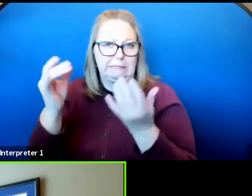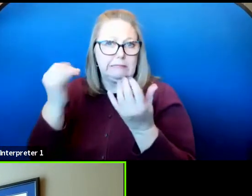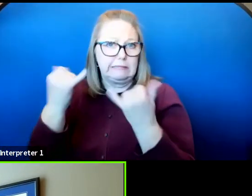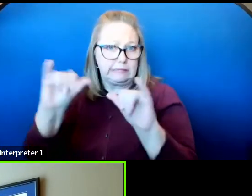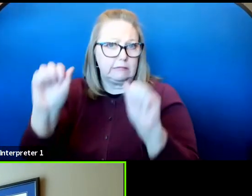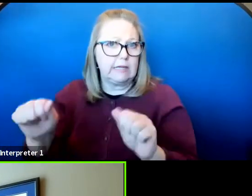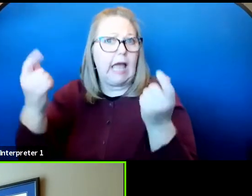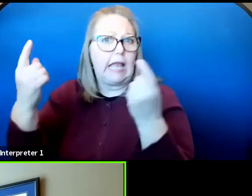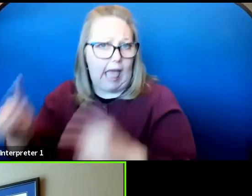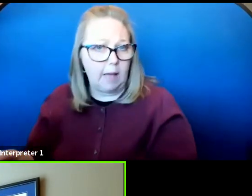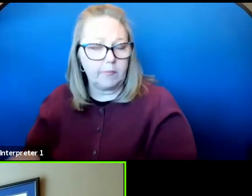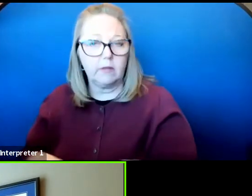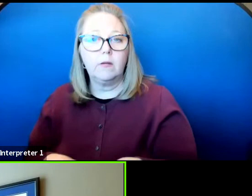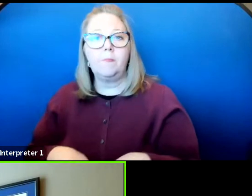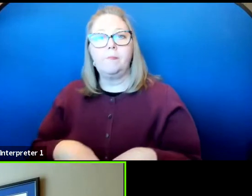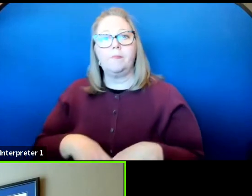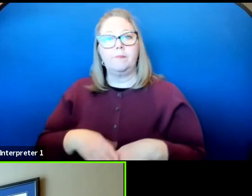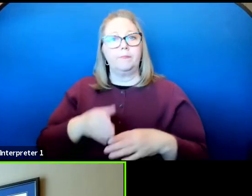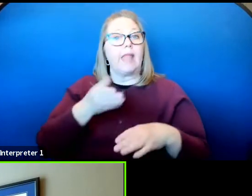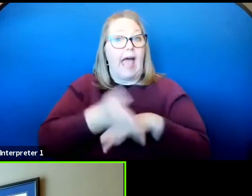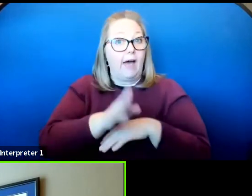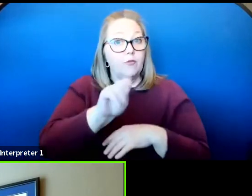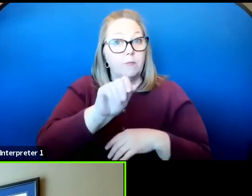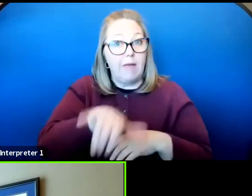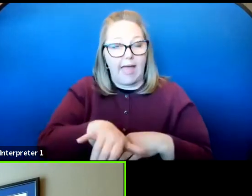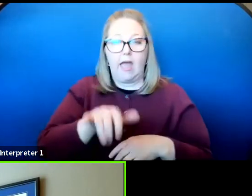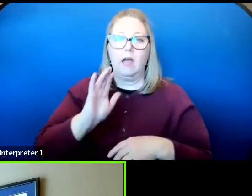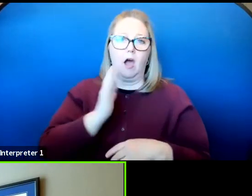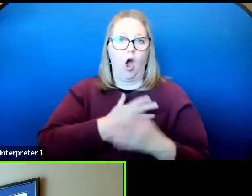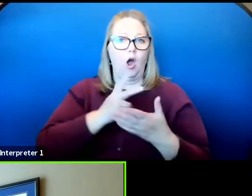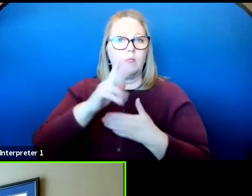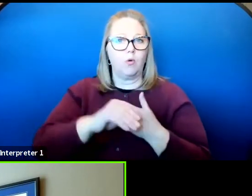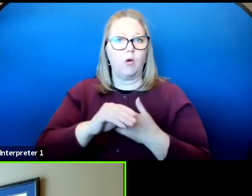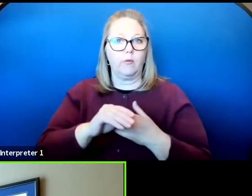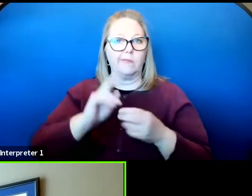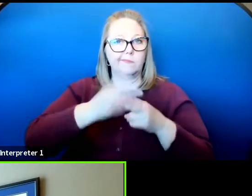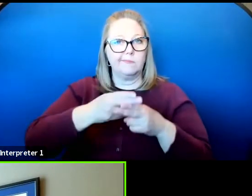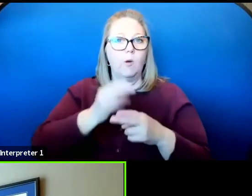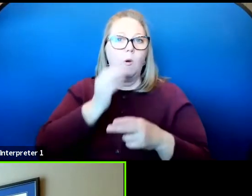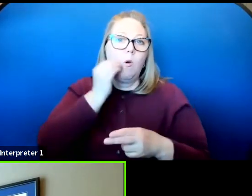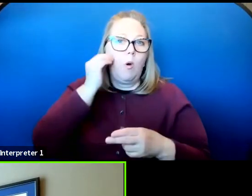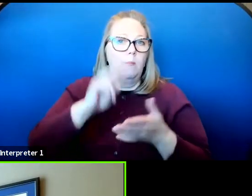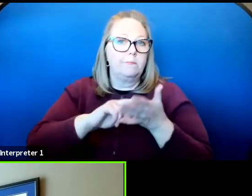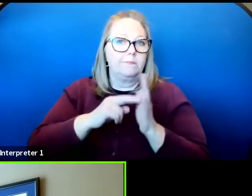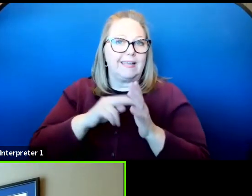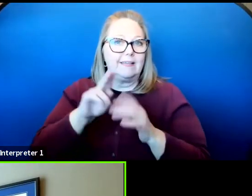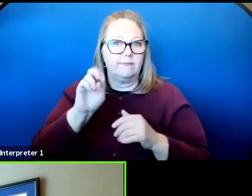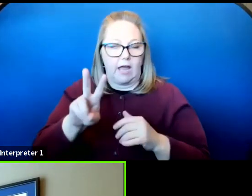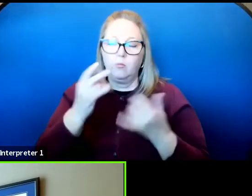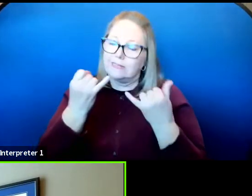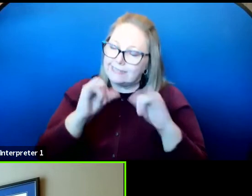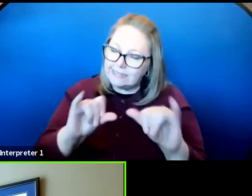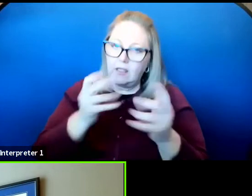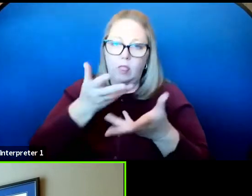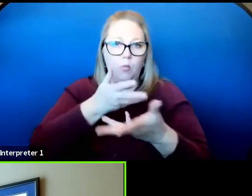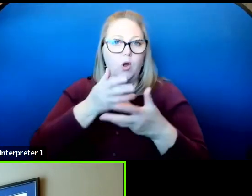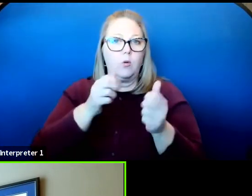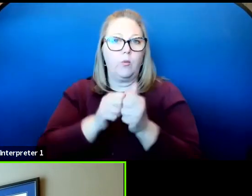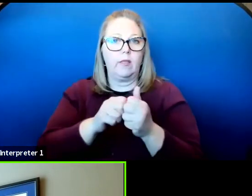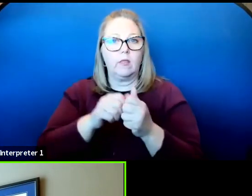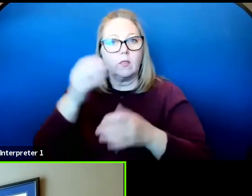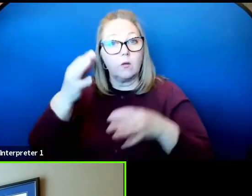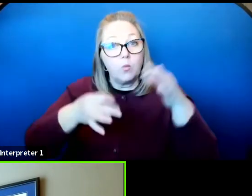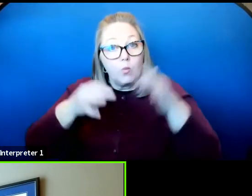Home Means Nevada will work with the courts and work with the Supreme Court and work with the partners to evaluate what court cases we've been able to